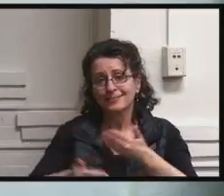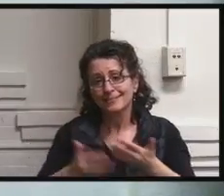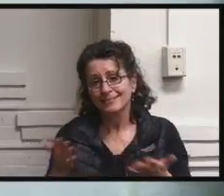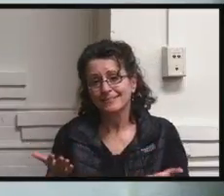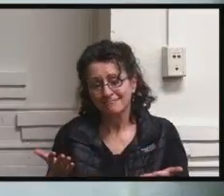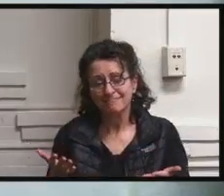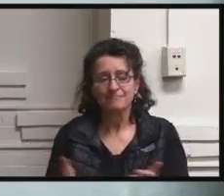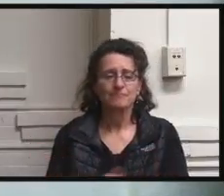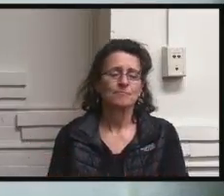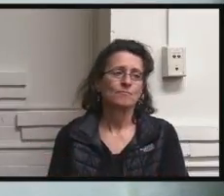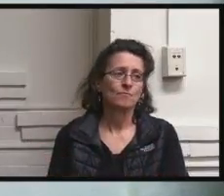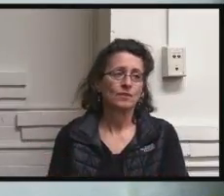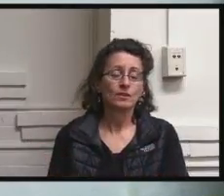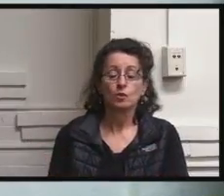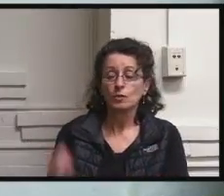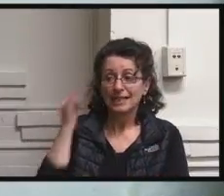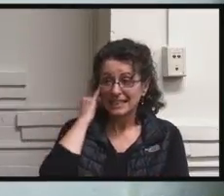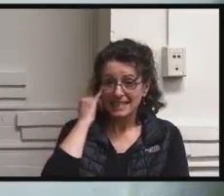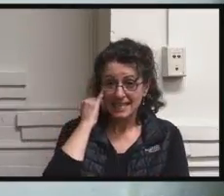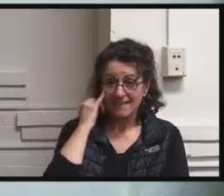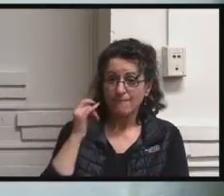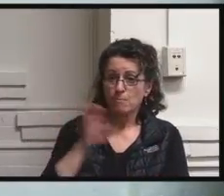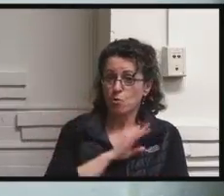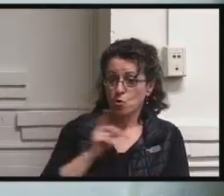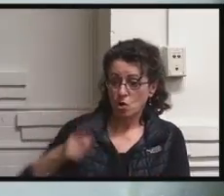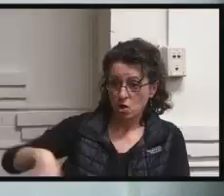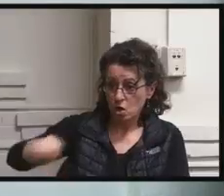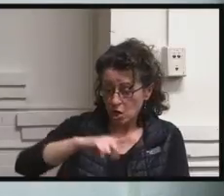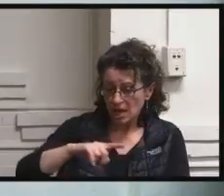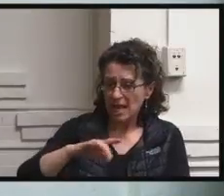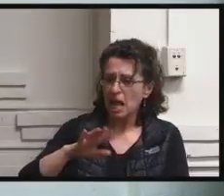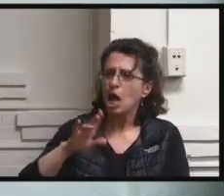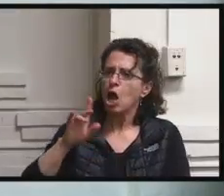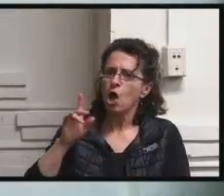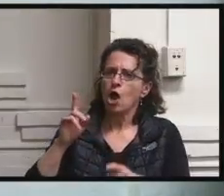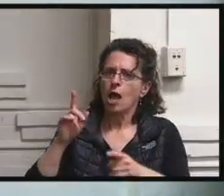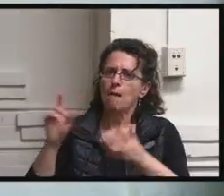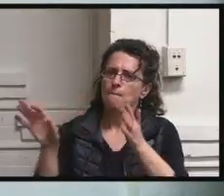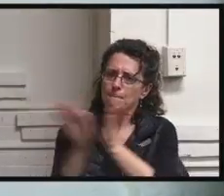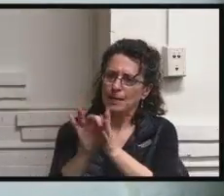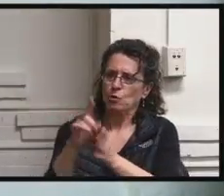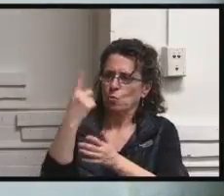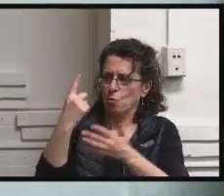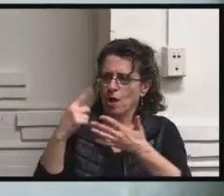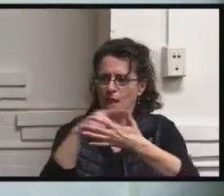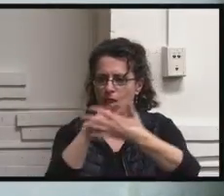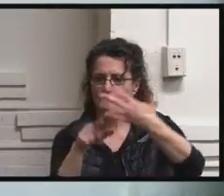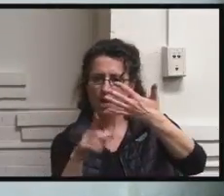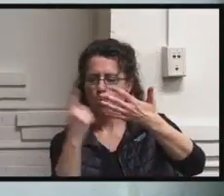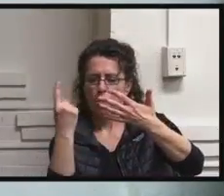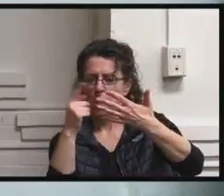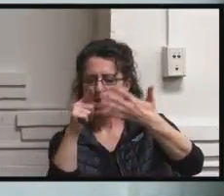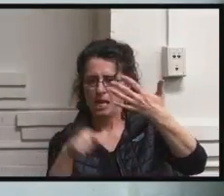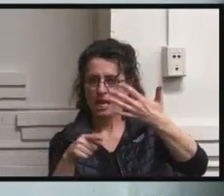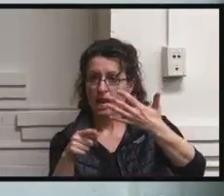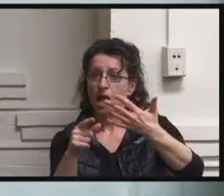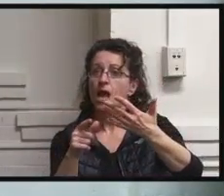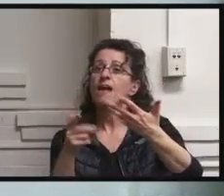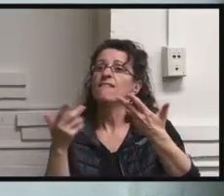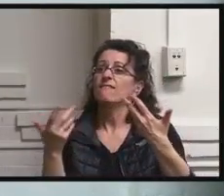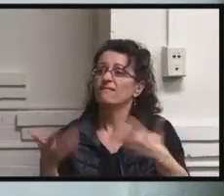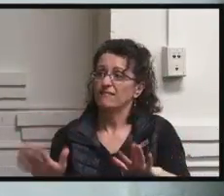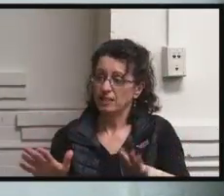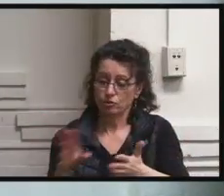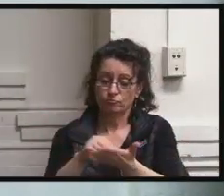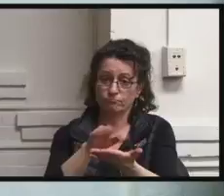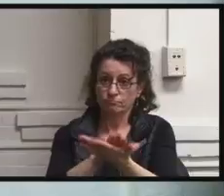that if the board can reach a consensus on your proposal for moving forward, that then sets the